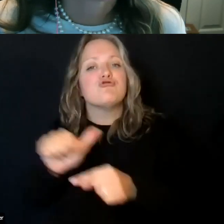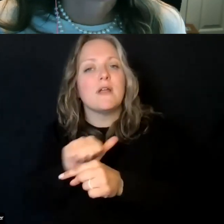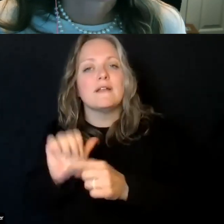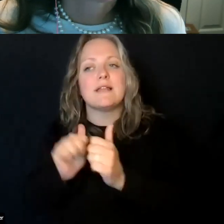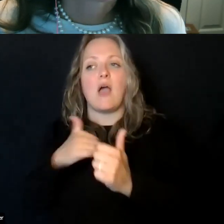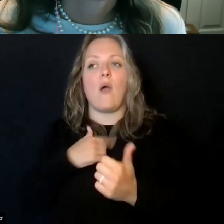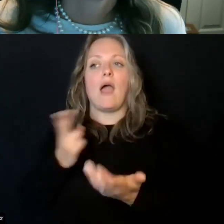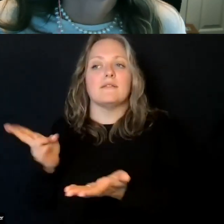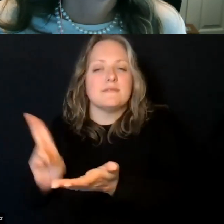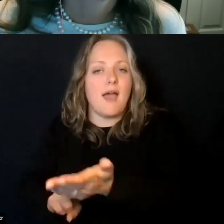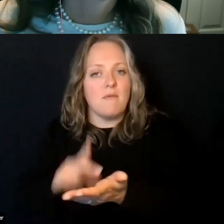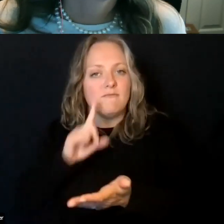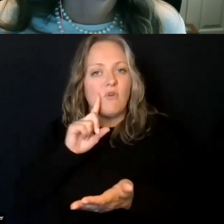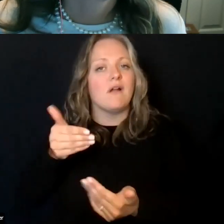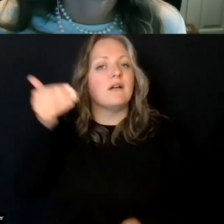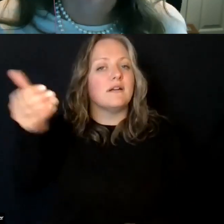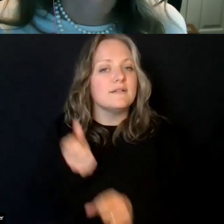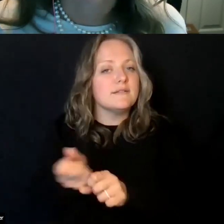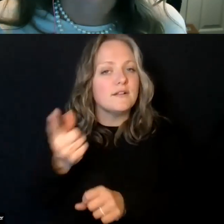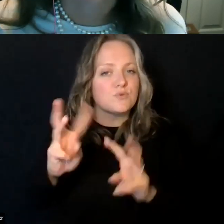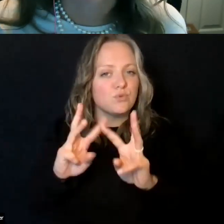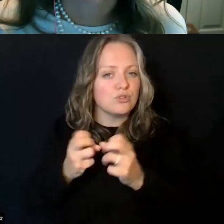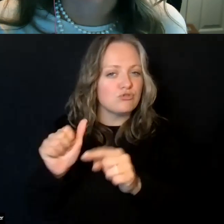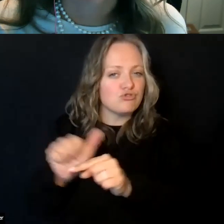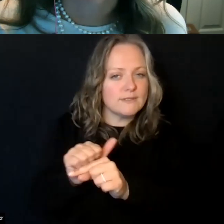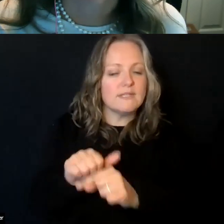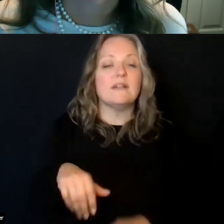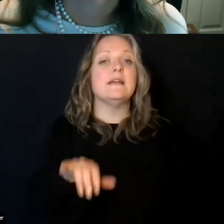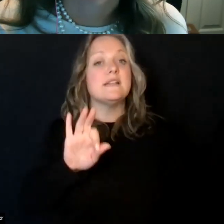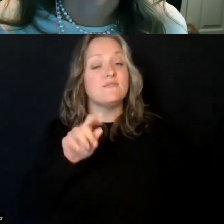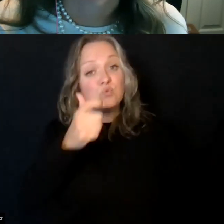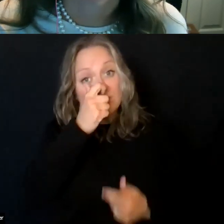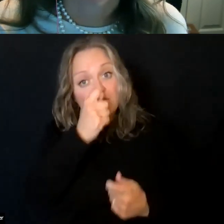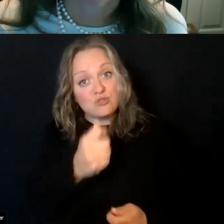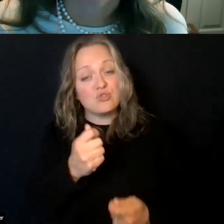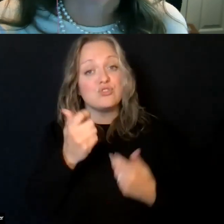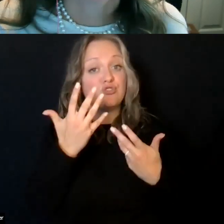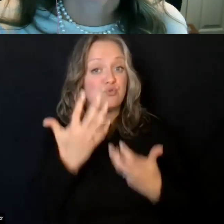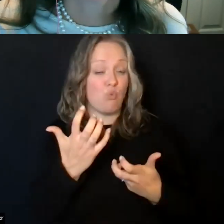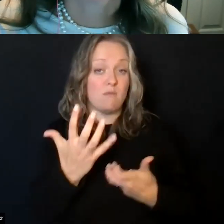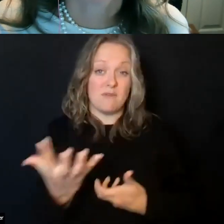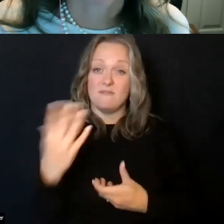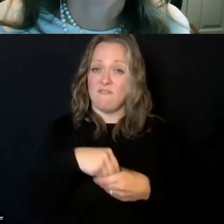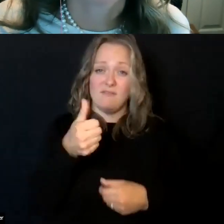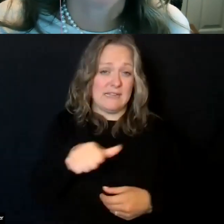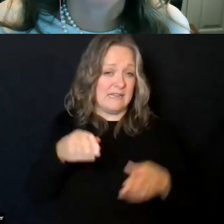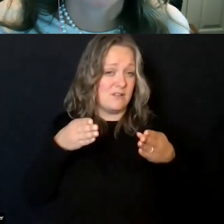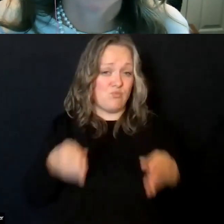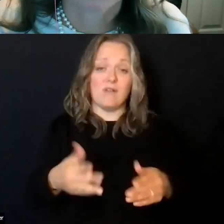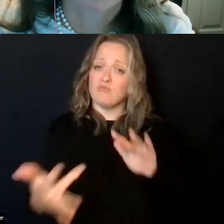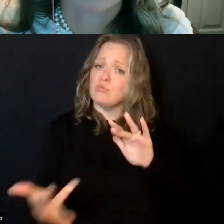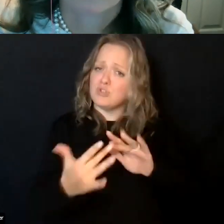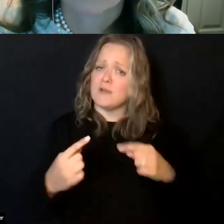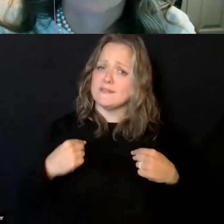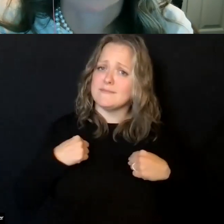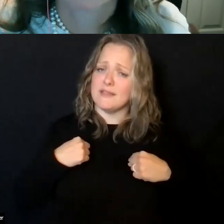register. Okay, so if you are interested in being involved in any way, you can email me. We